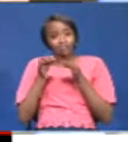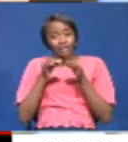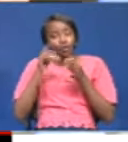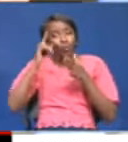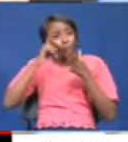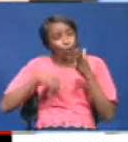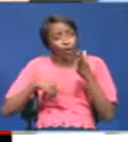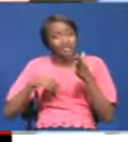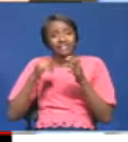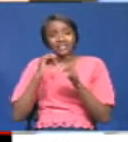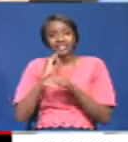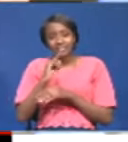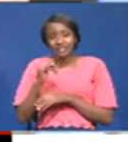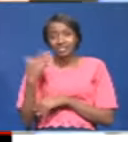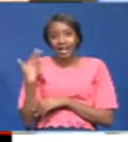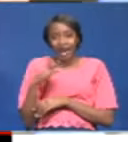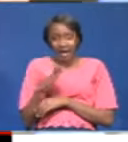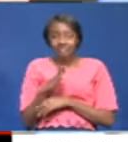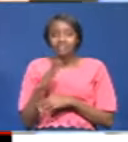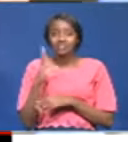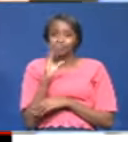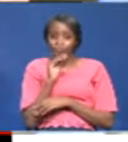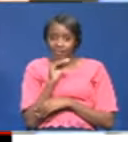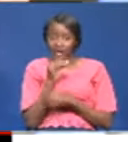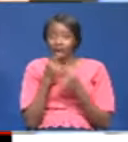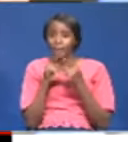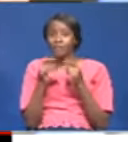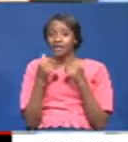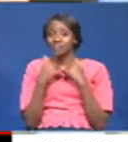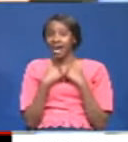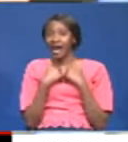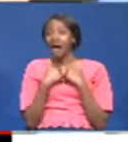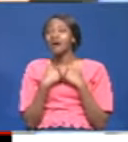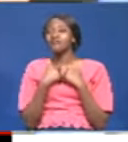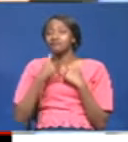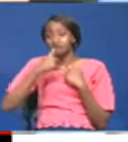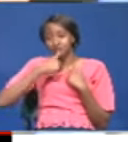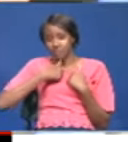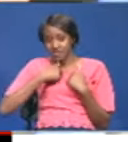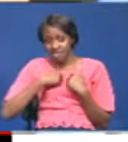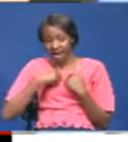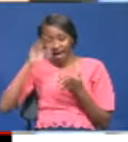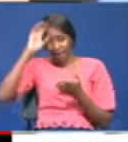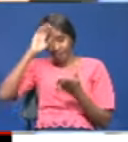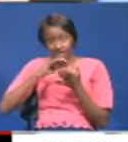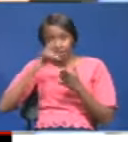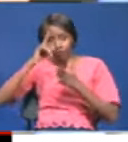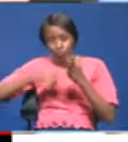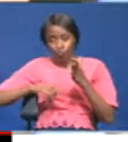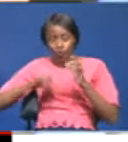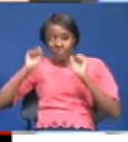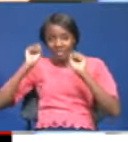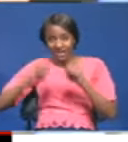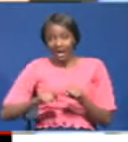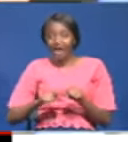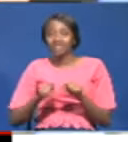cited it. So I'm a firm believer, I'm the biggest proponent you can find of free speech, biggest